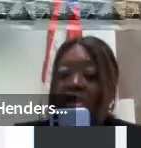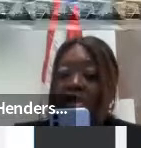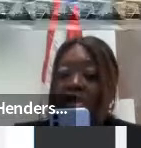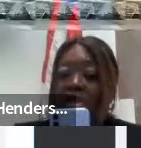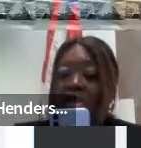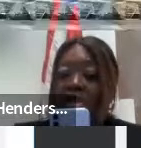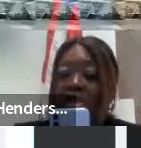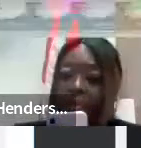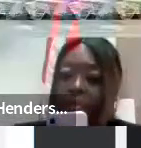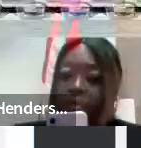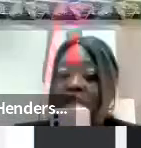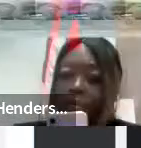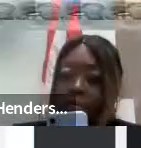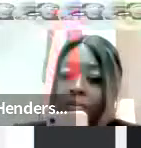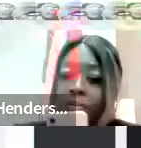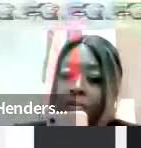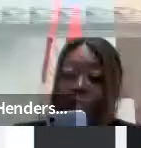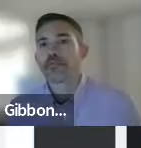variances?